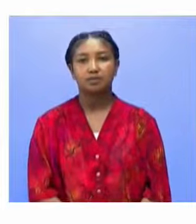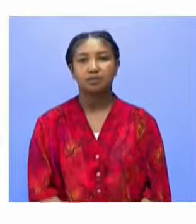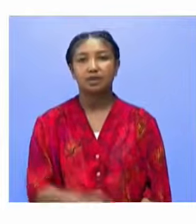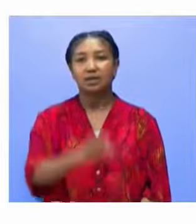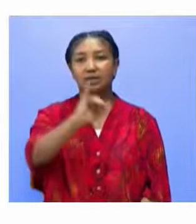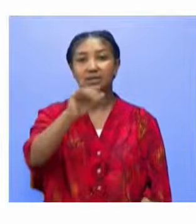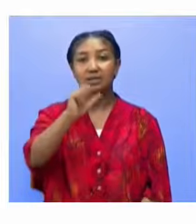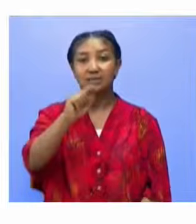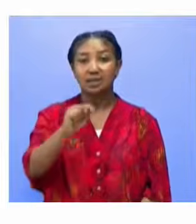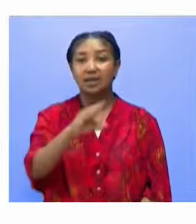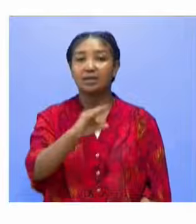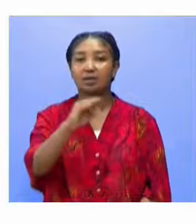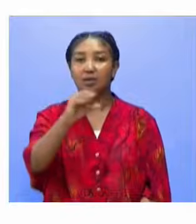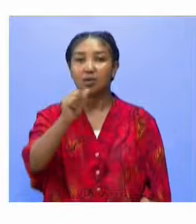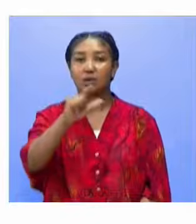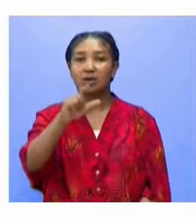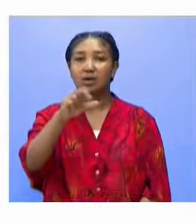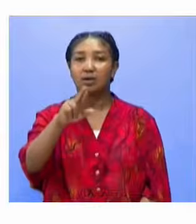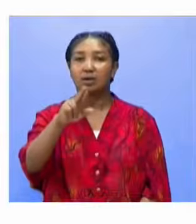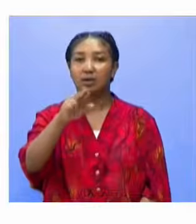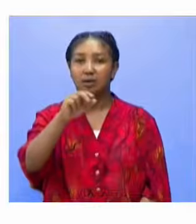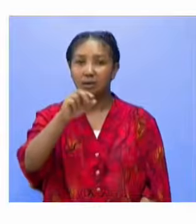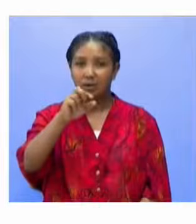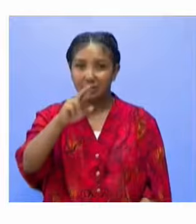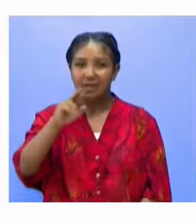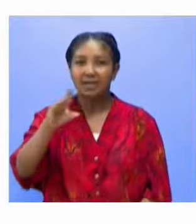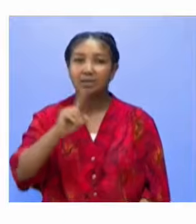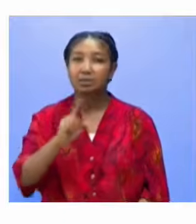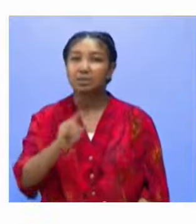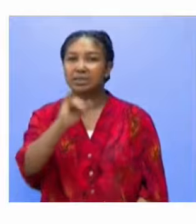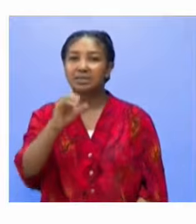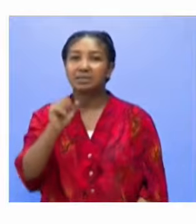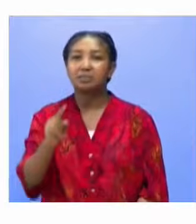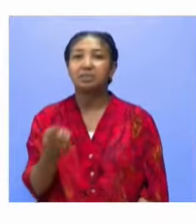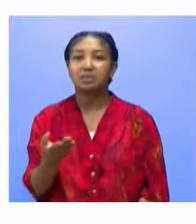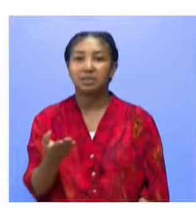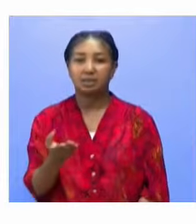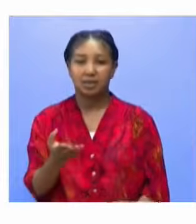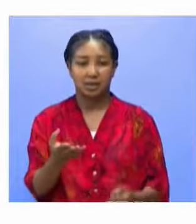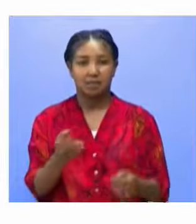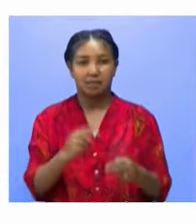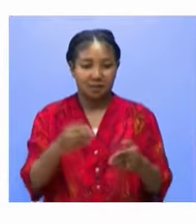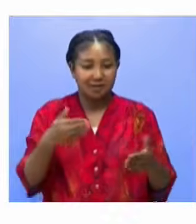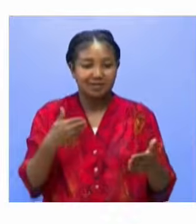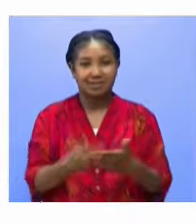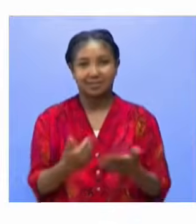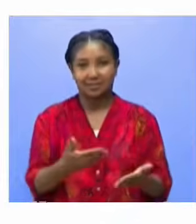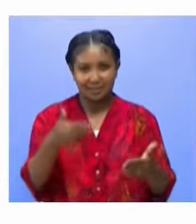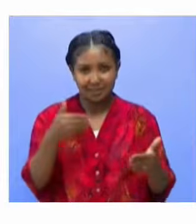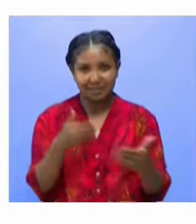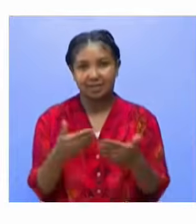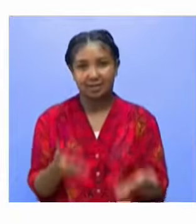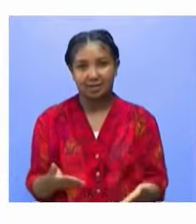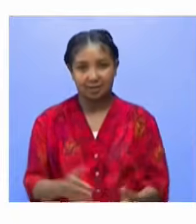Just and already. What do we say just means? Very recently.